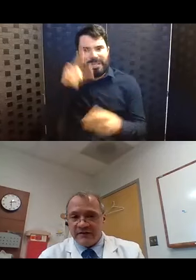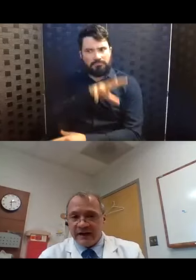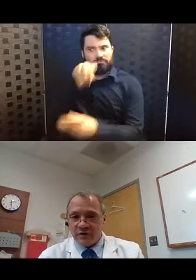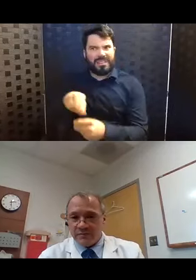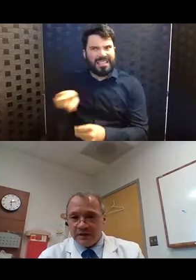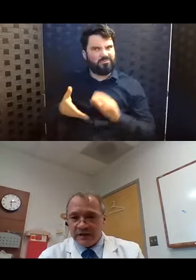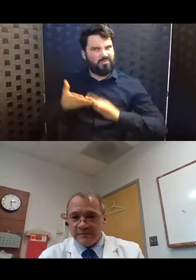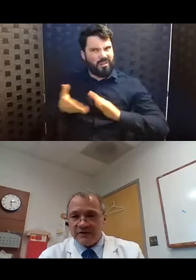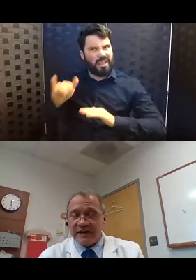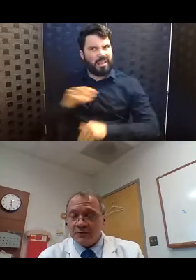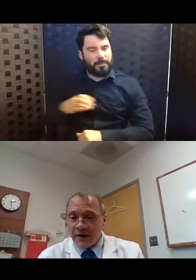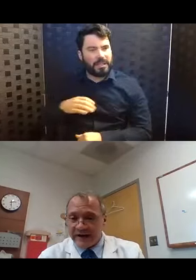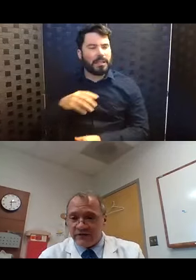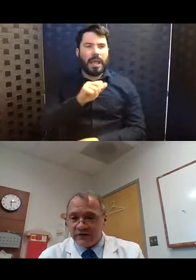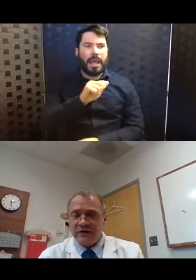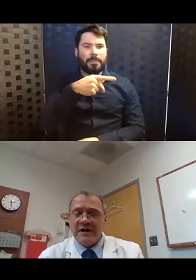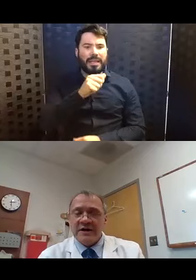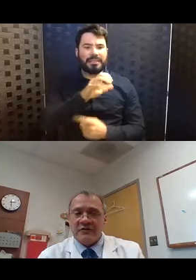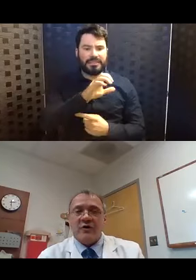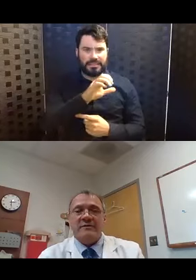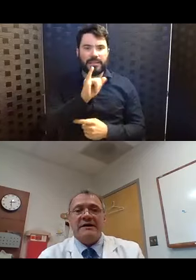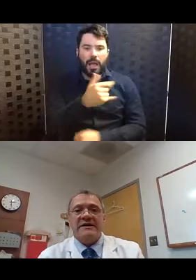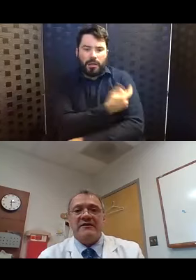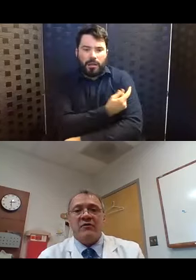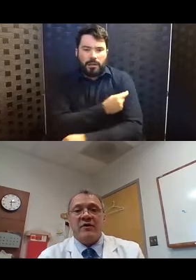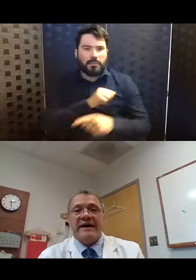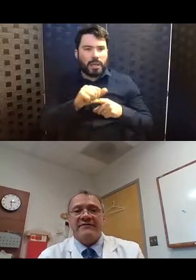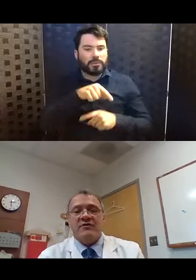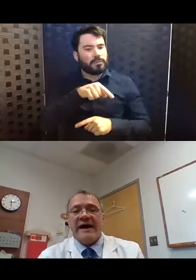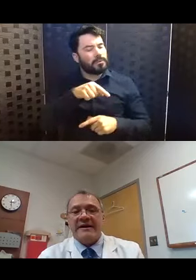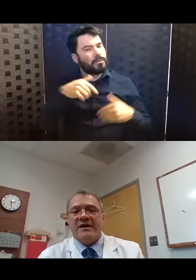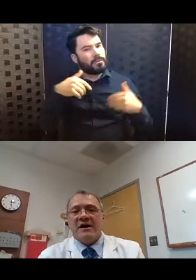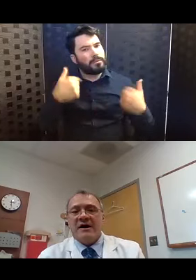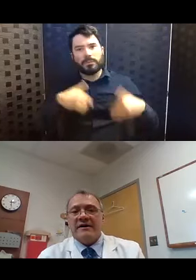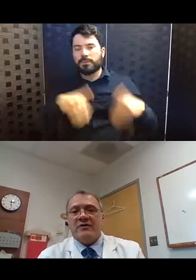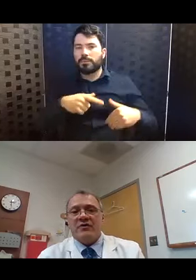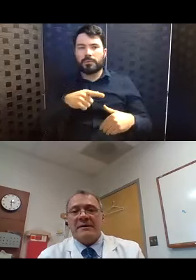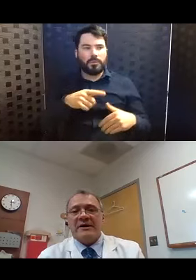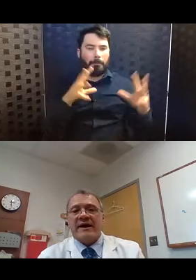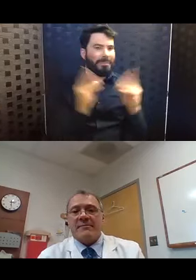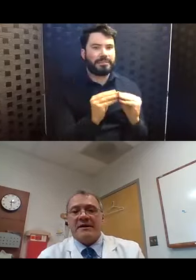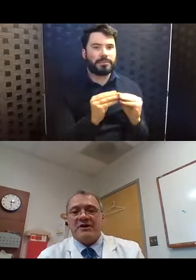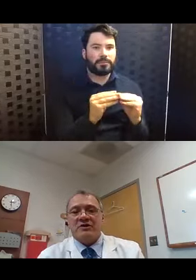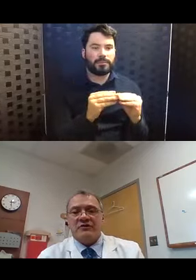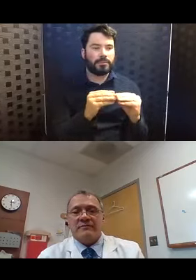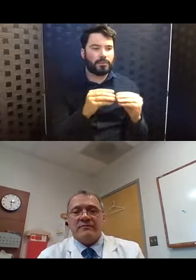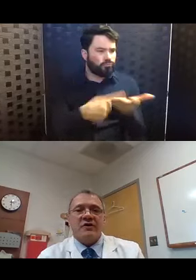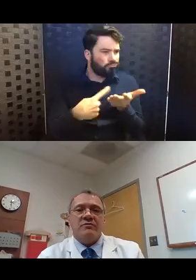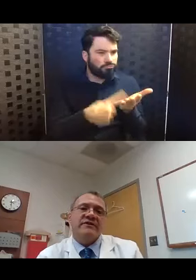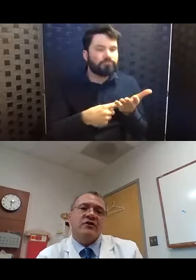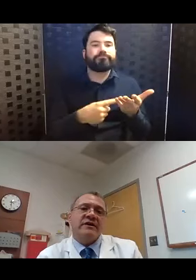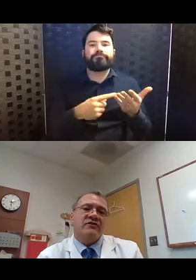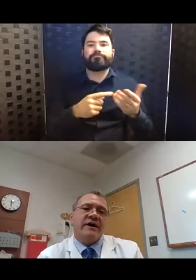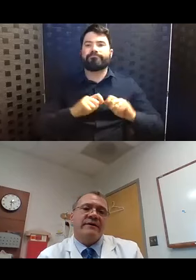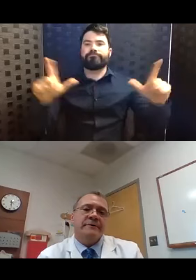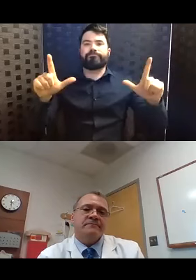is the Advisory Committee on Immunization Practices, is going to meet right after that in order to make recommendations. So